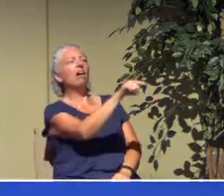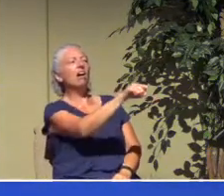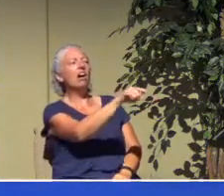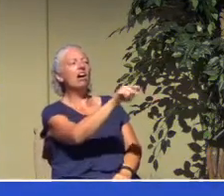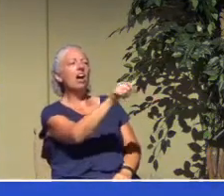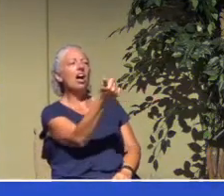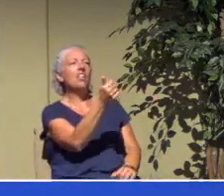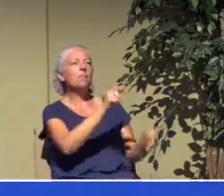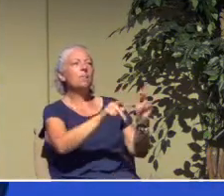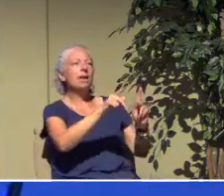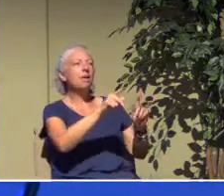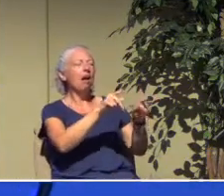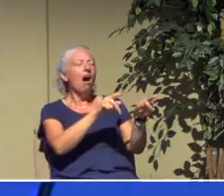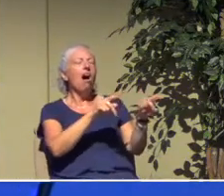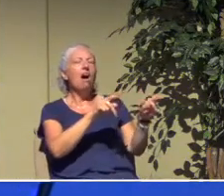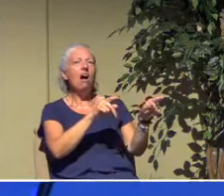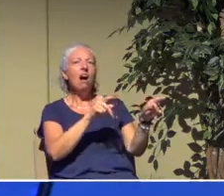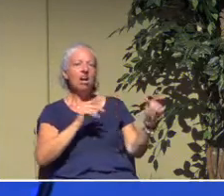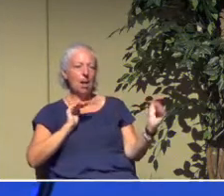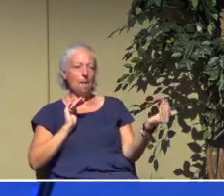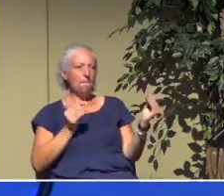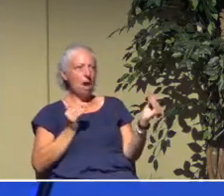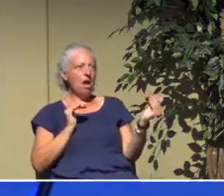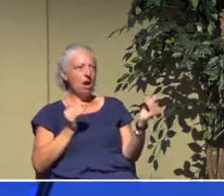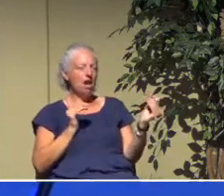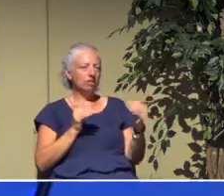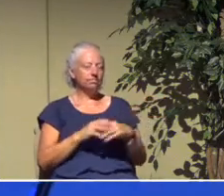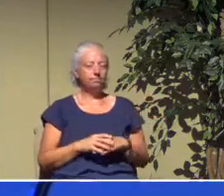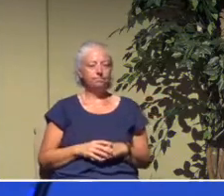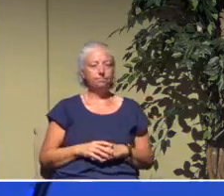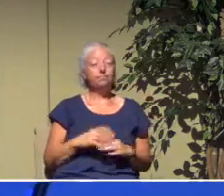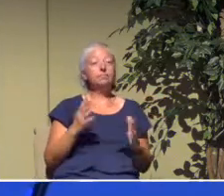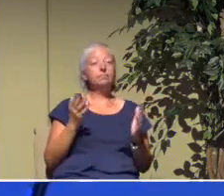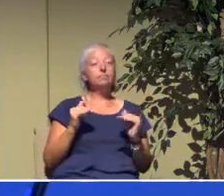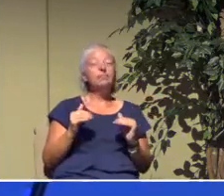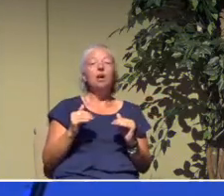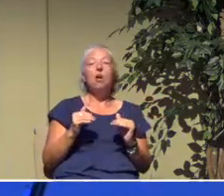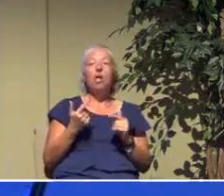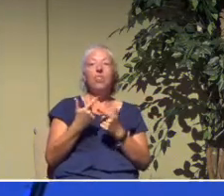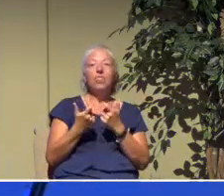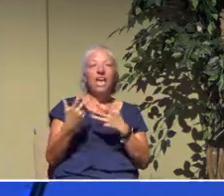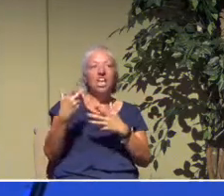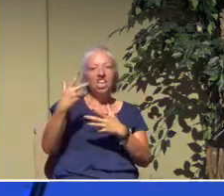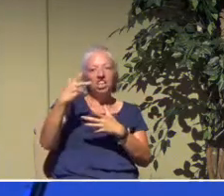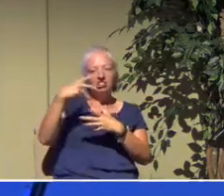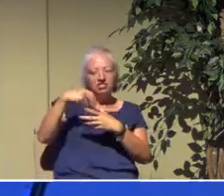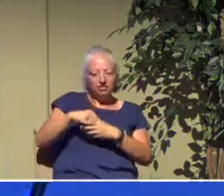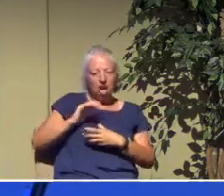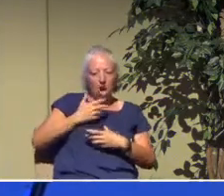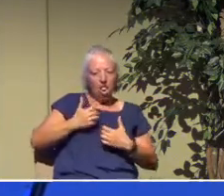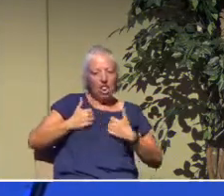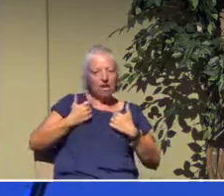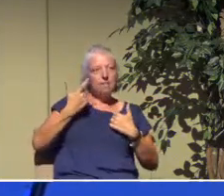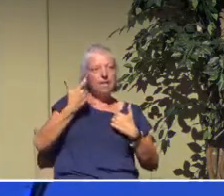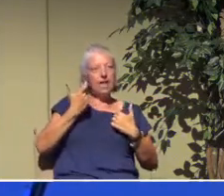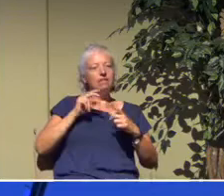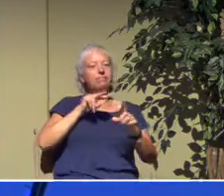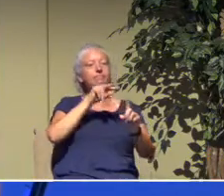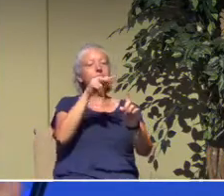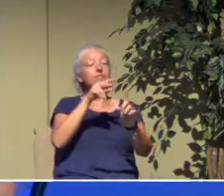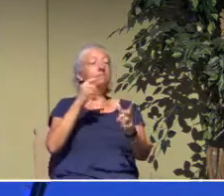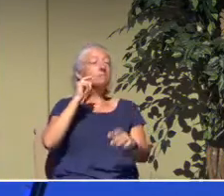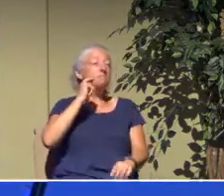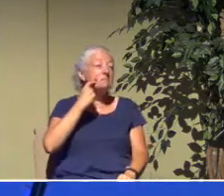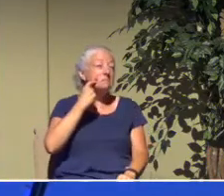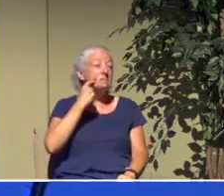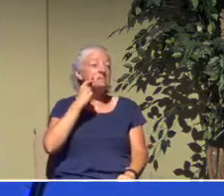around me. Or how about this? How about things that seep into our life because of our view of life, like bitterness and